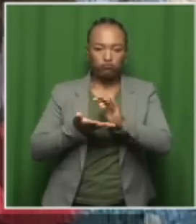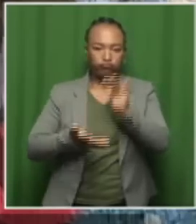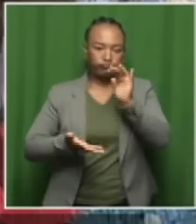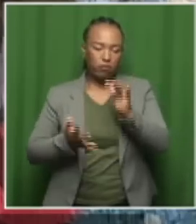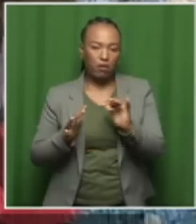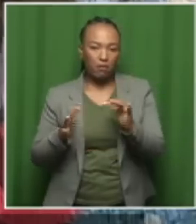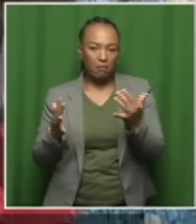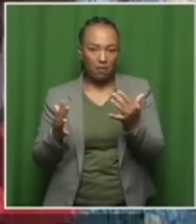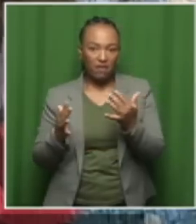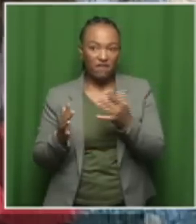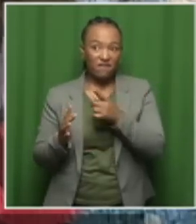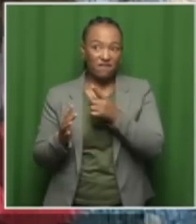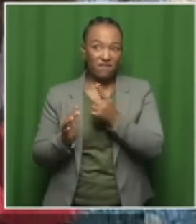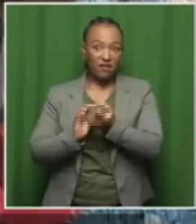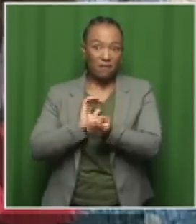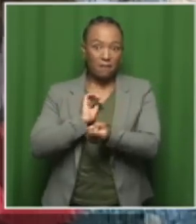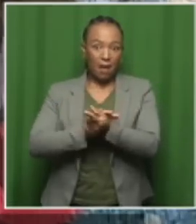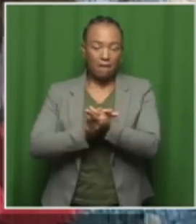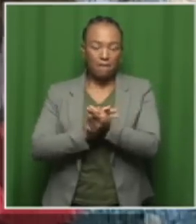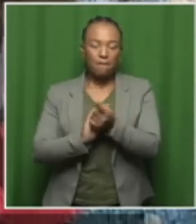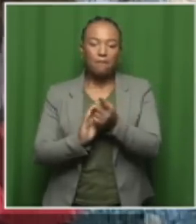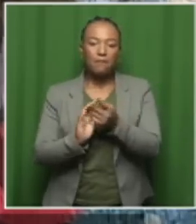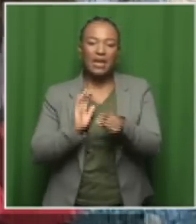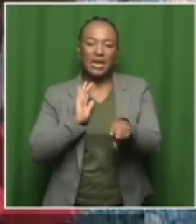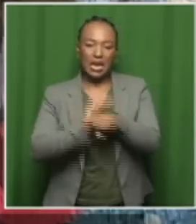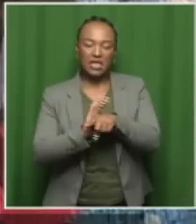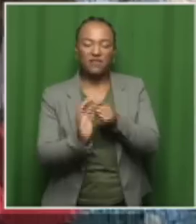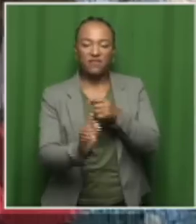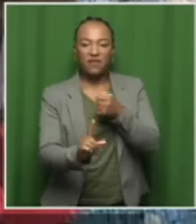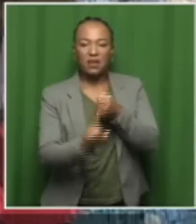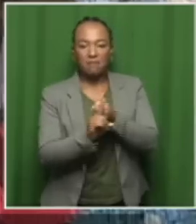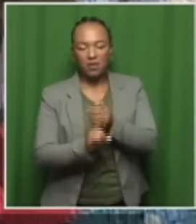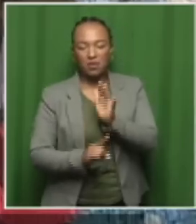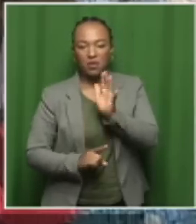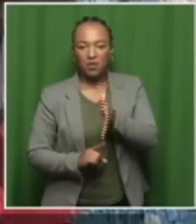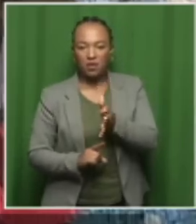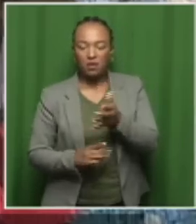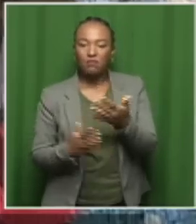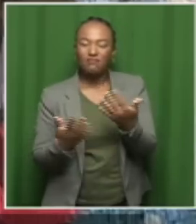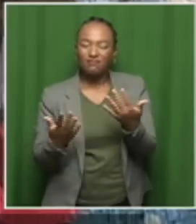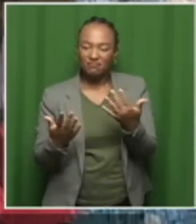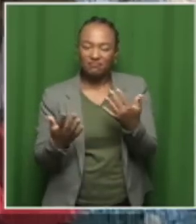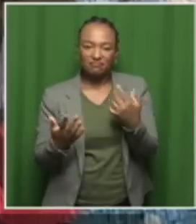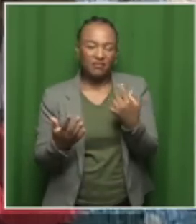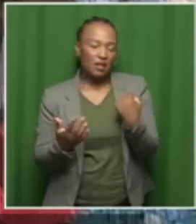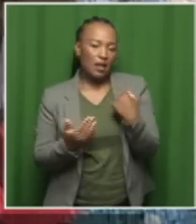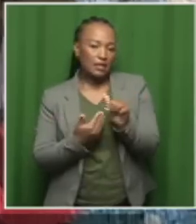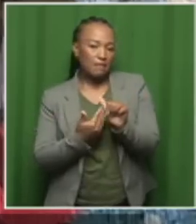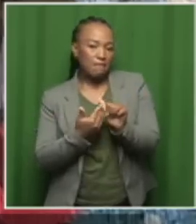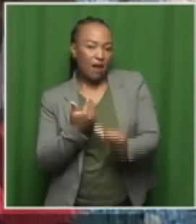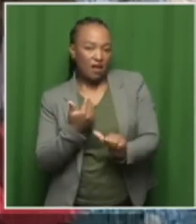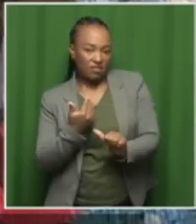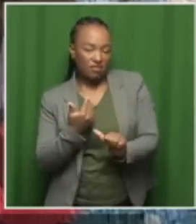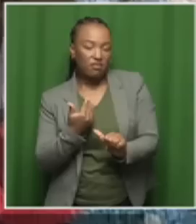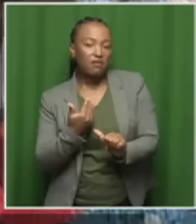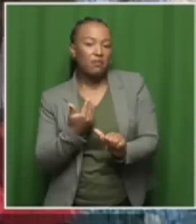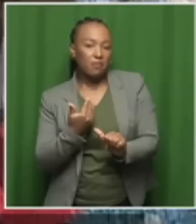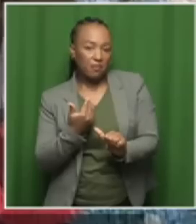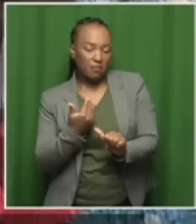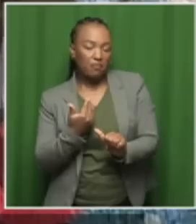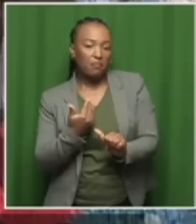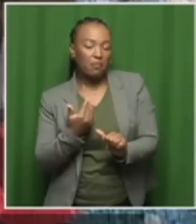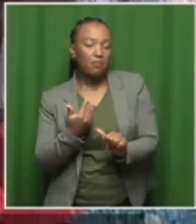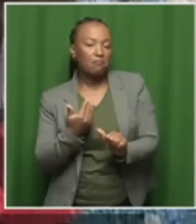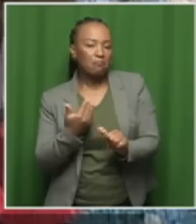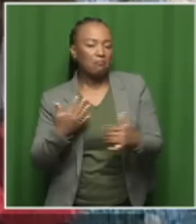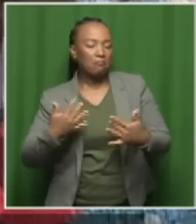the impact would be negative. But there are certainly, if you look at Wall Street, the last month was extremely buoyant.